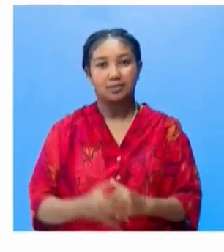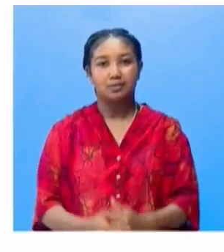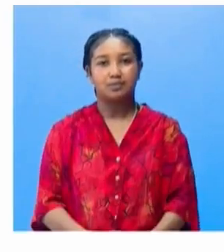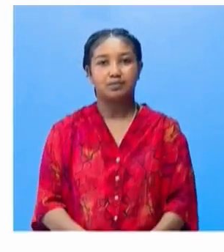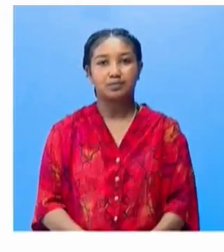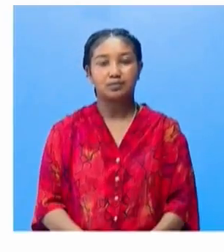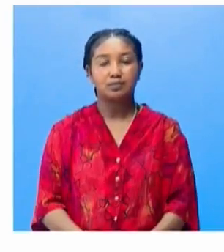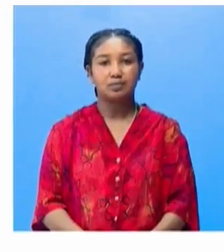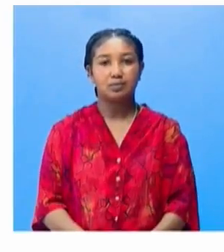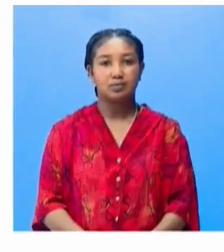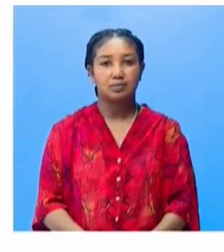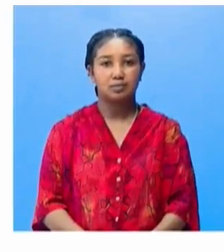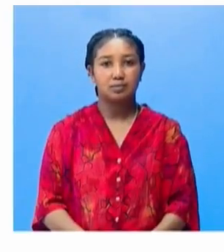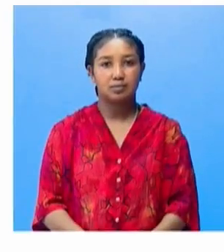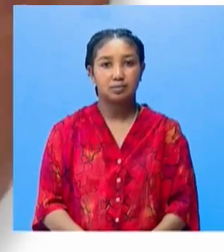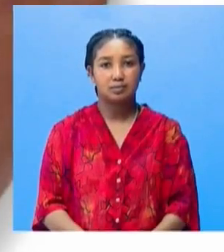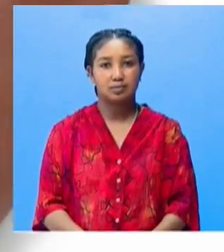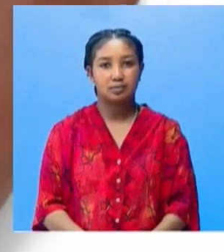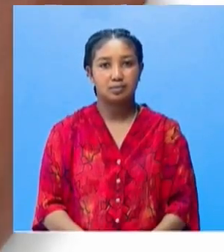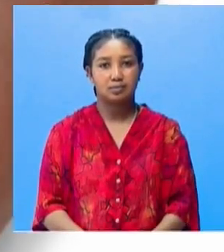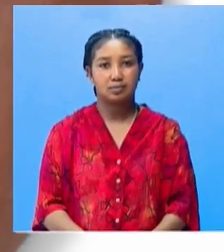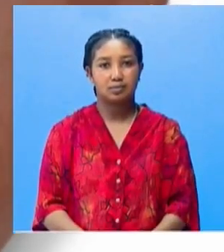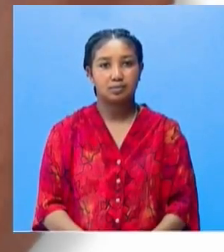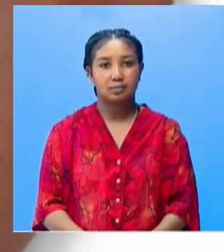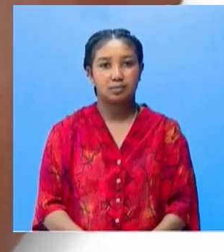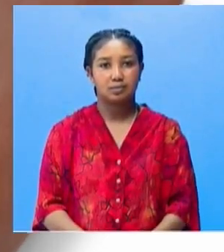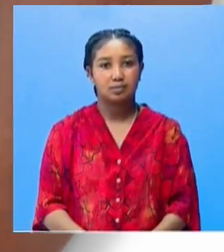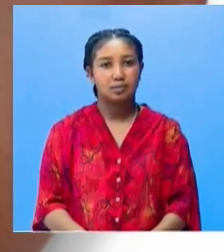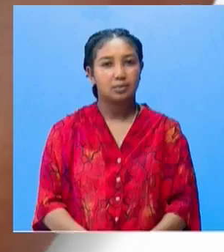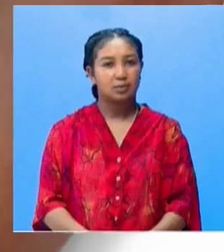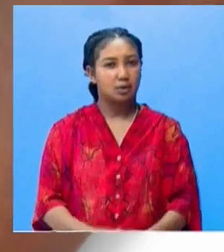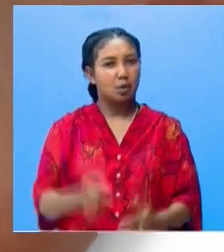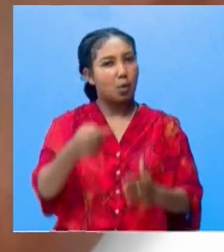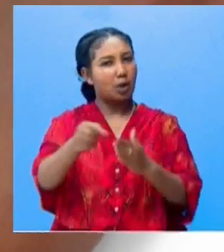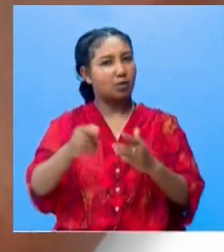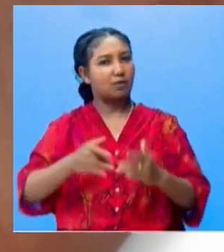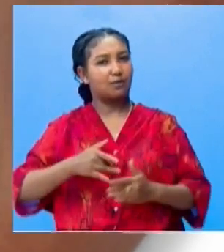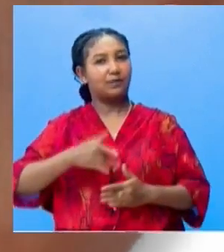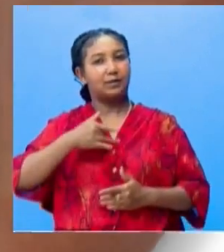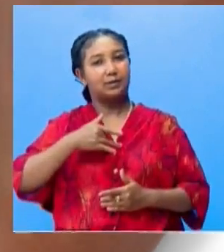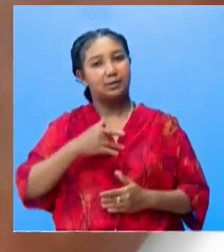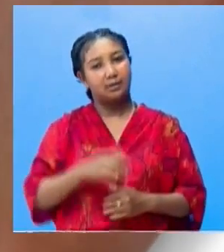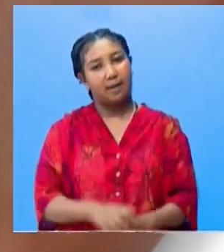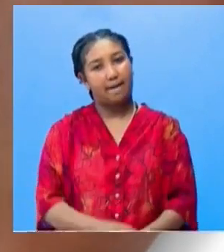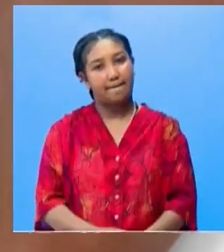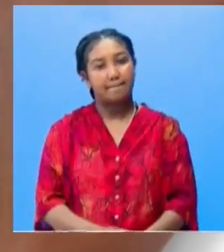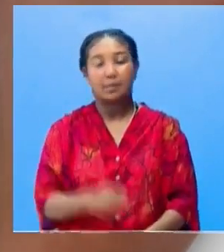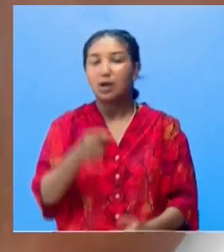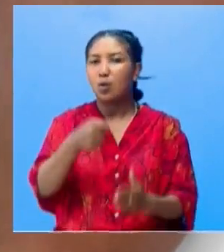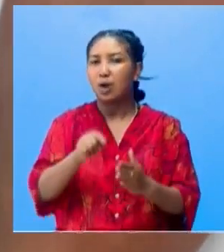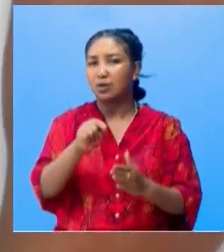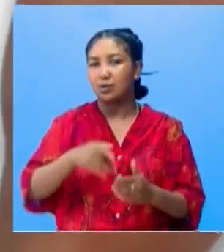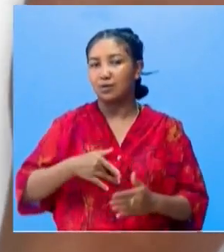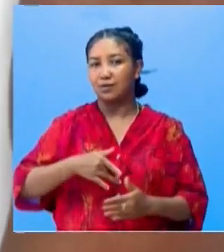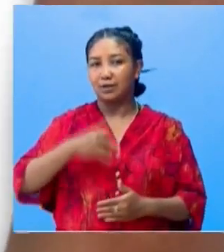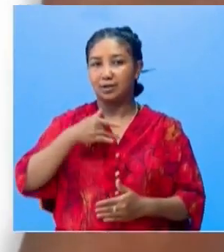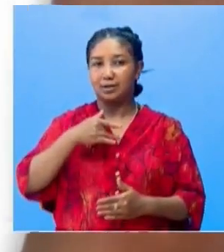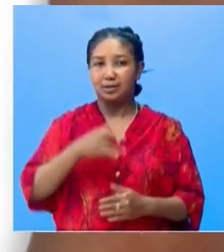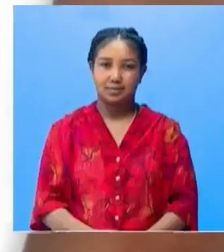okay? Look. What do you feel? What do you feel?